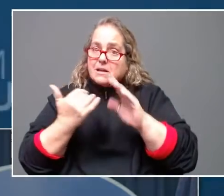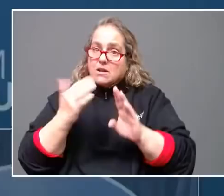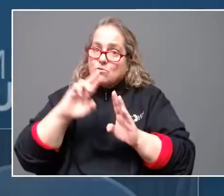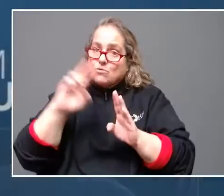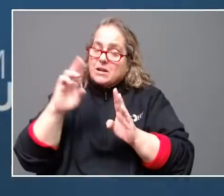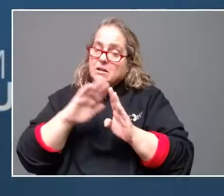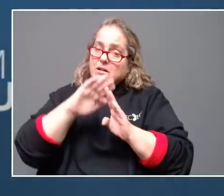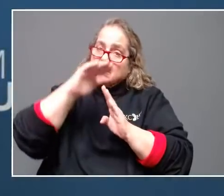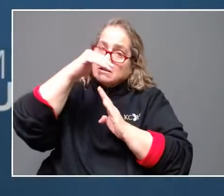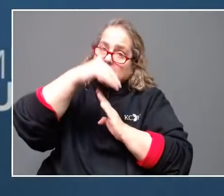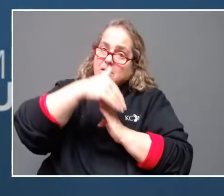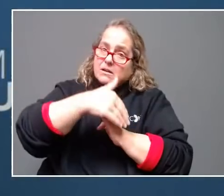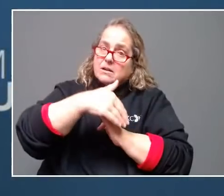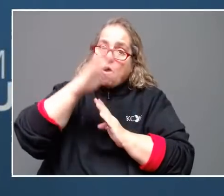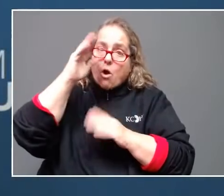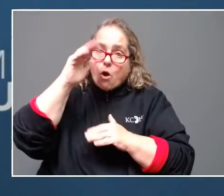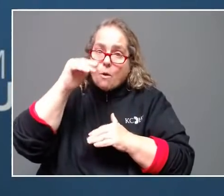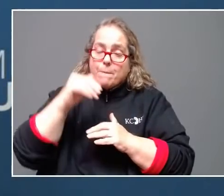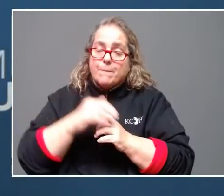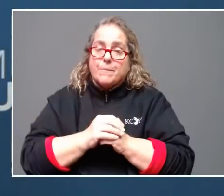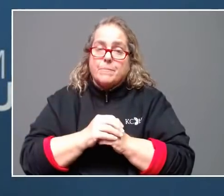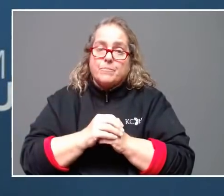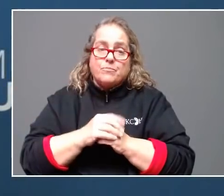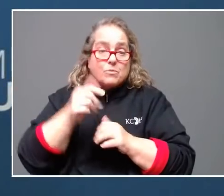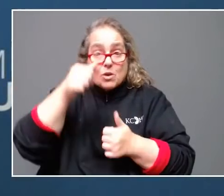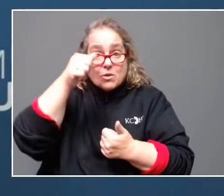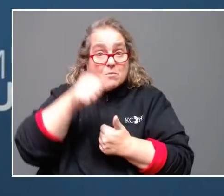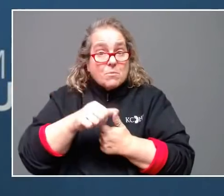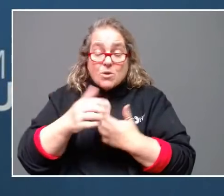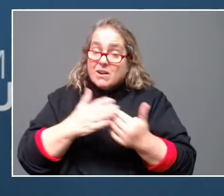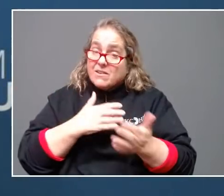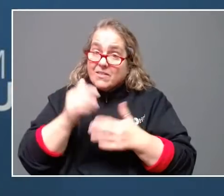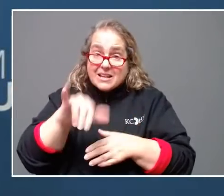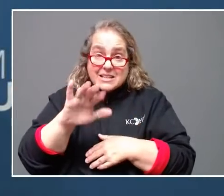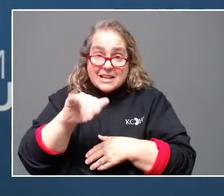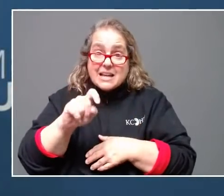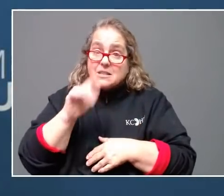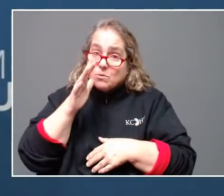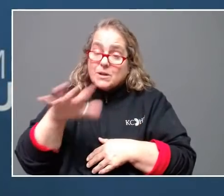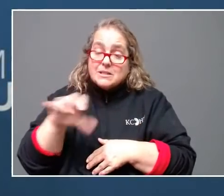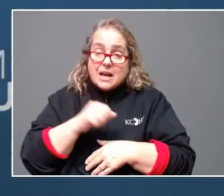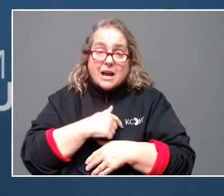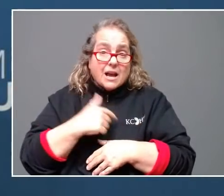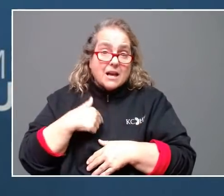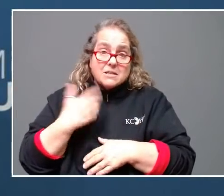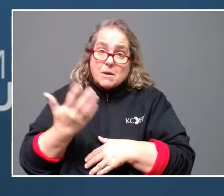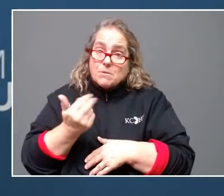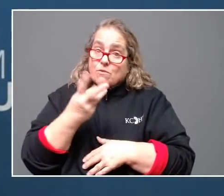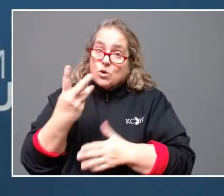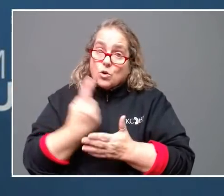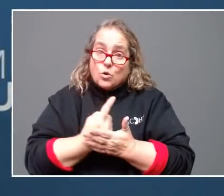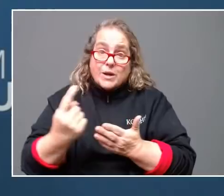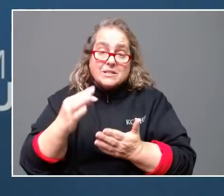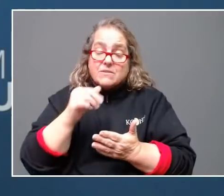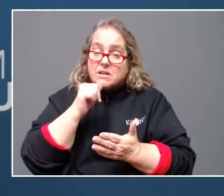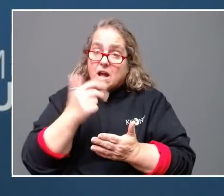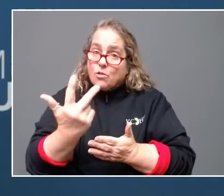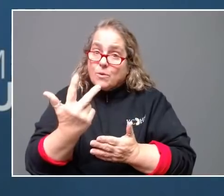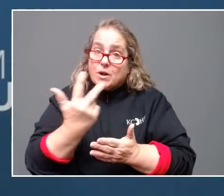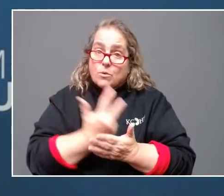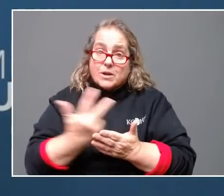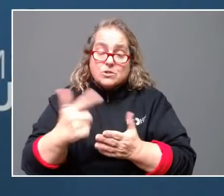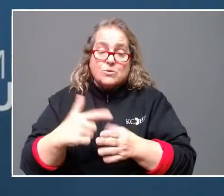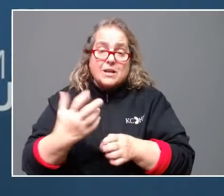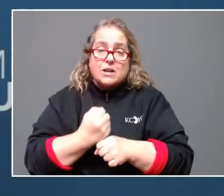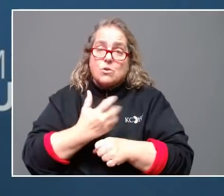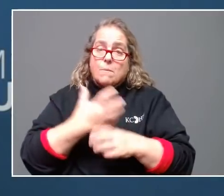we'll see. Remember, even if that's the case, it's going to take us at least a couple of weeks, if not 3, to get to a much safer